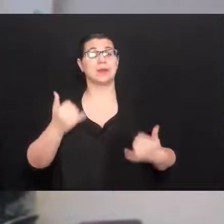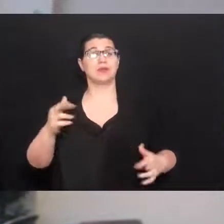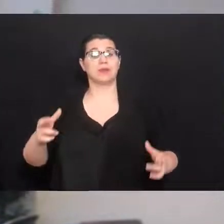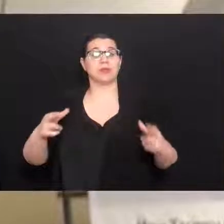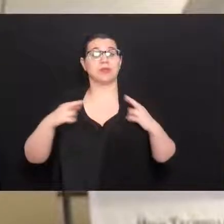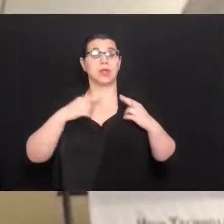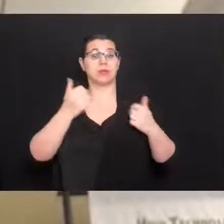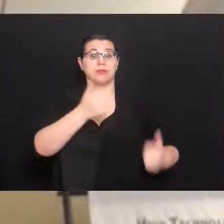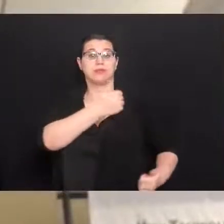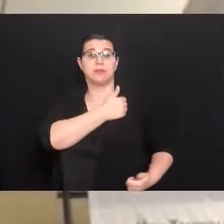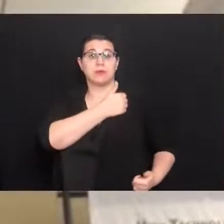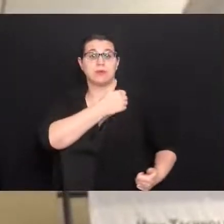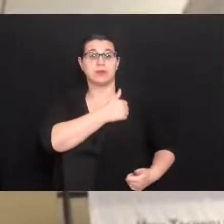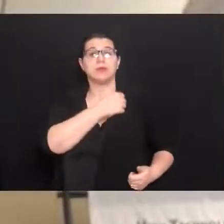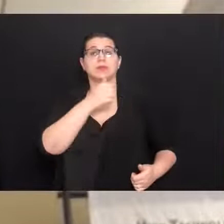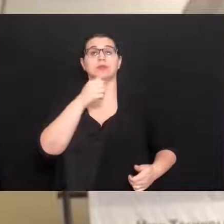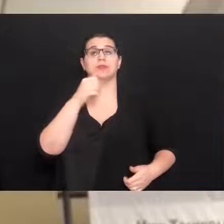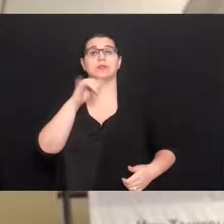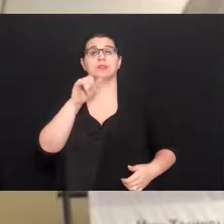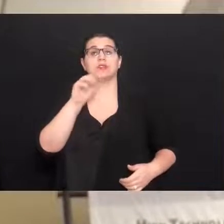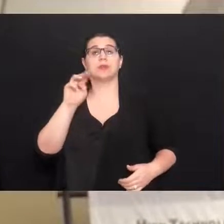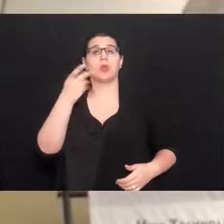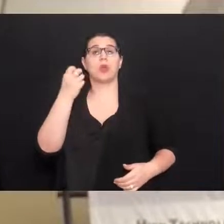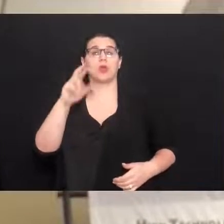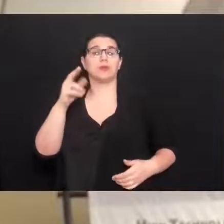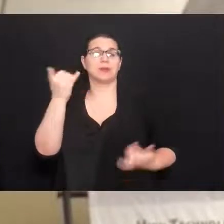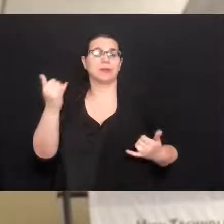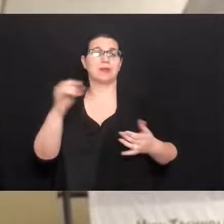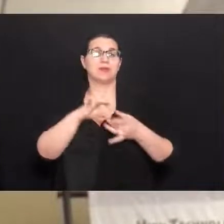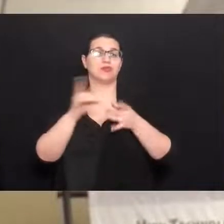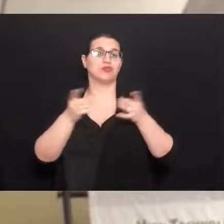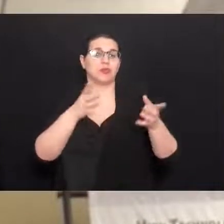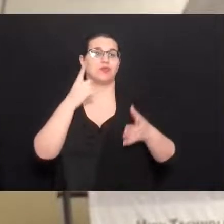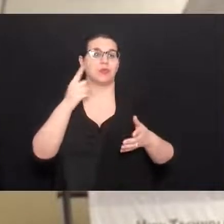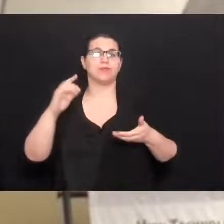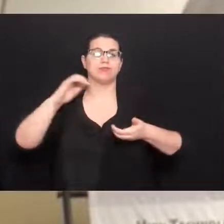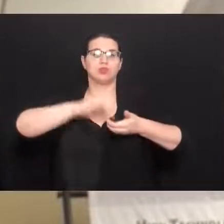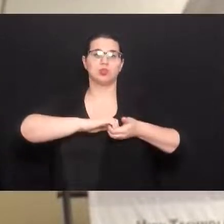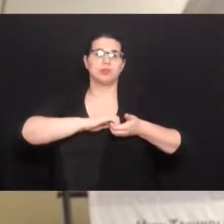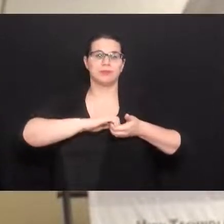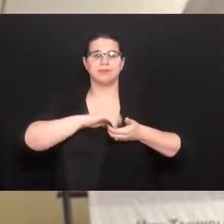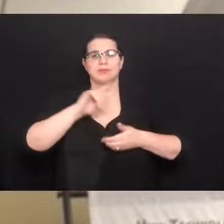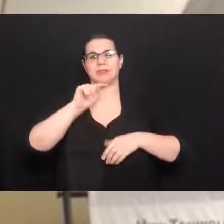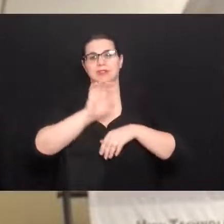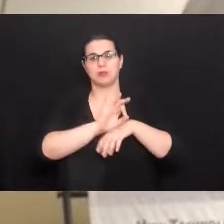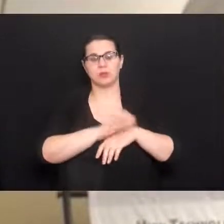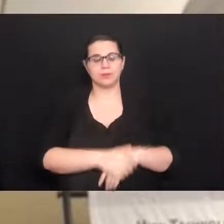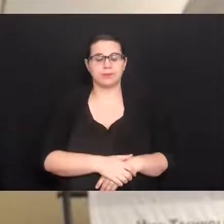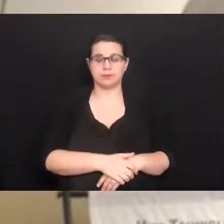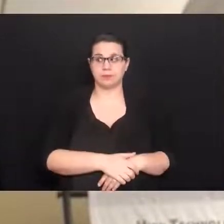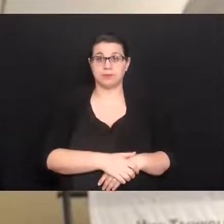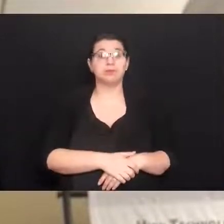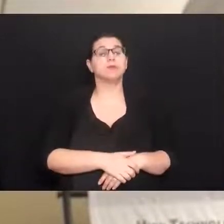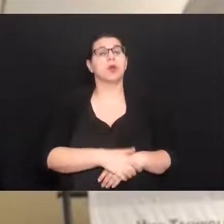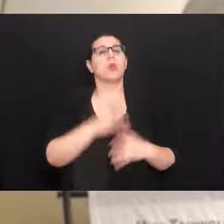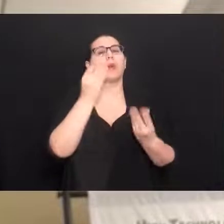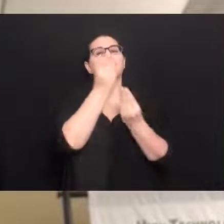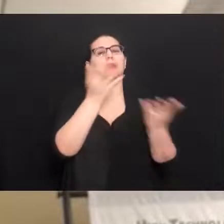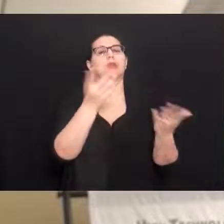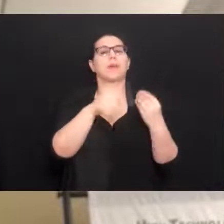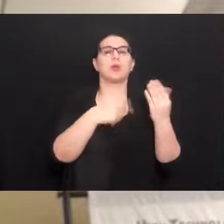the director of our Joint Interagency Task Force. Good afternoon. Updates on several different